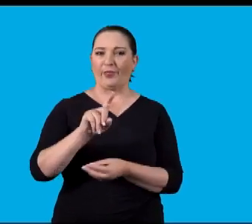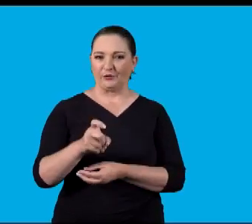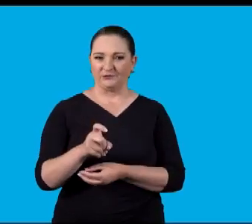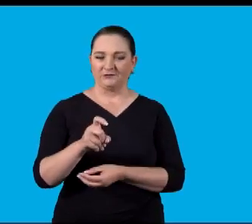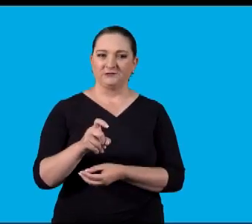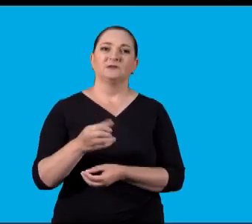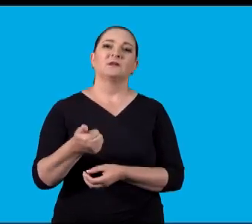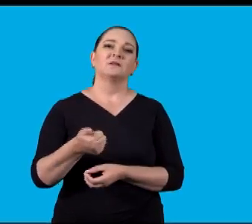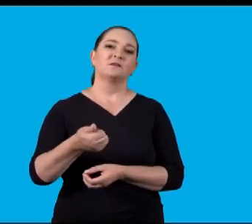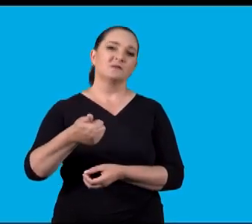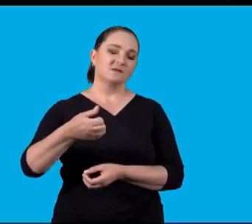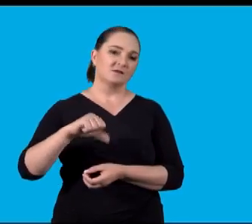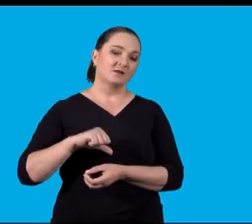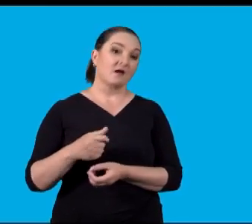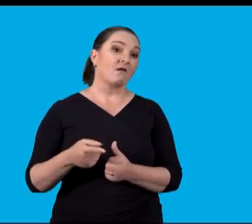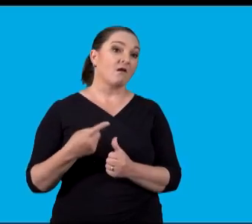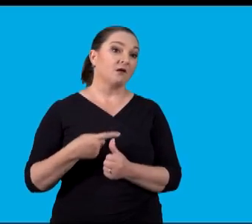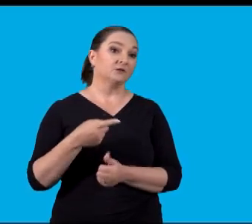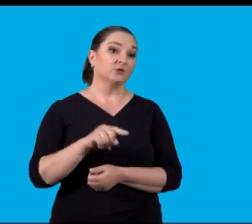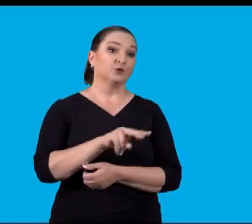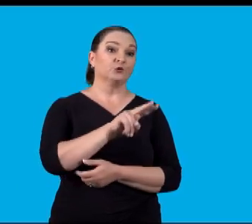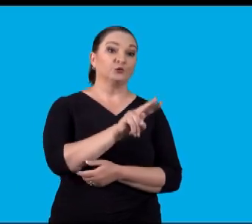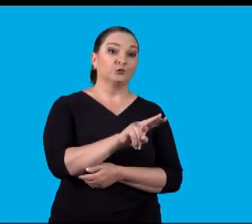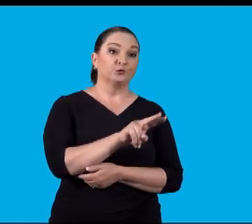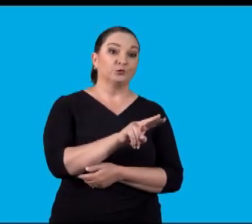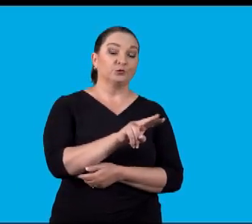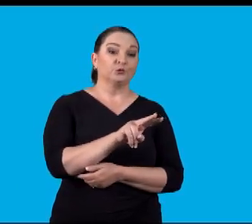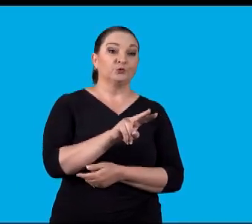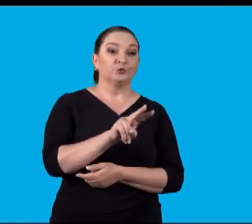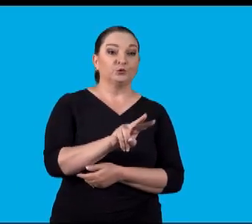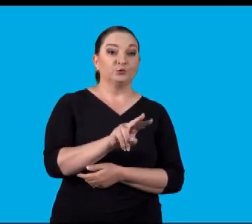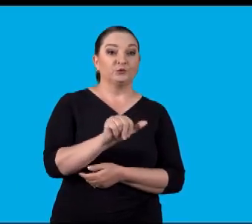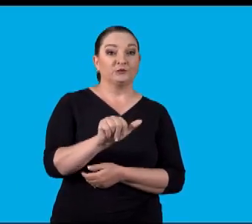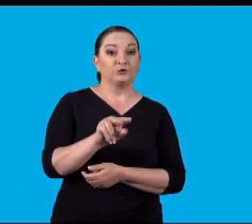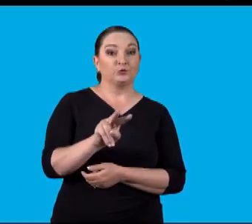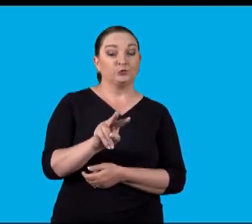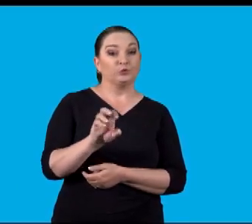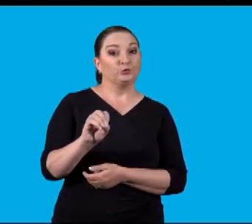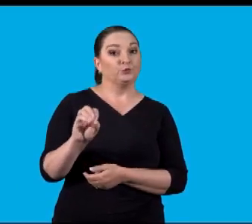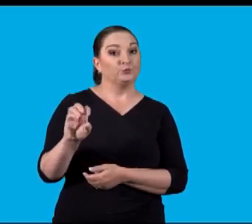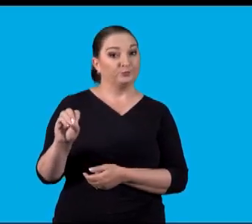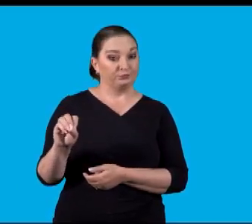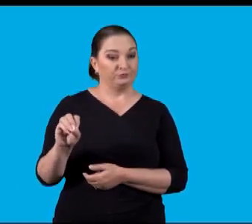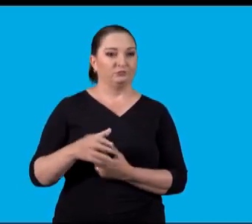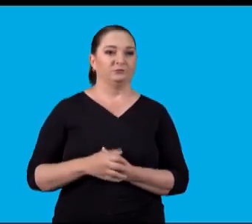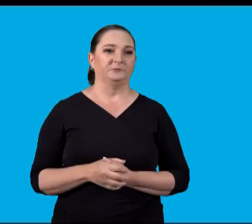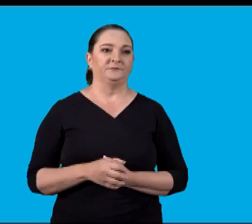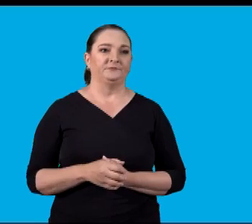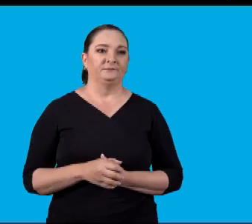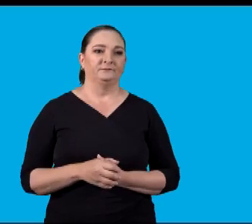30,000. How much is that going to give you? 262,000.